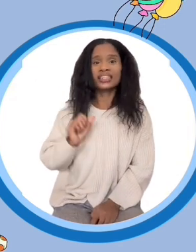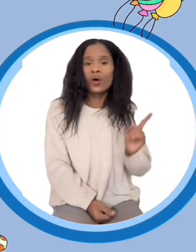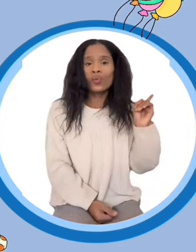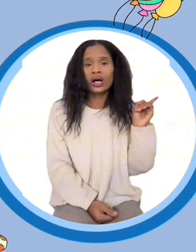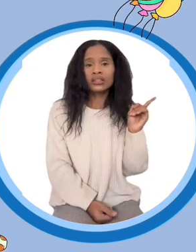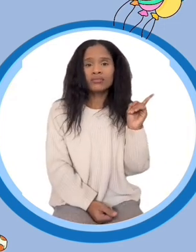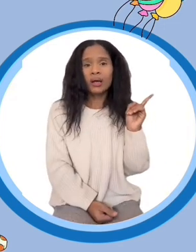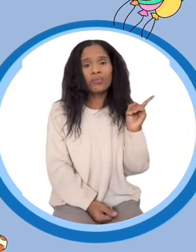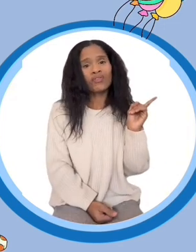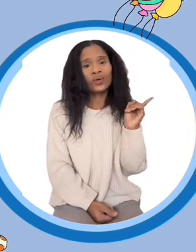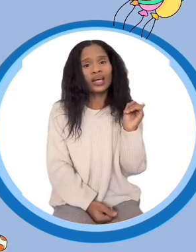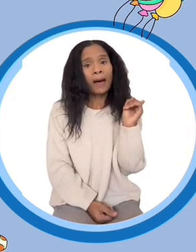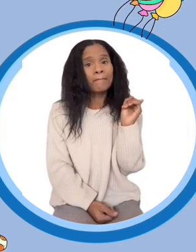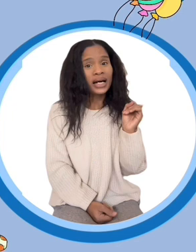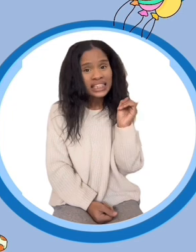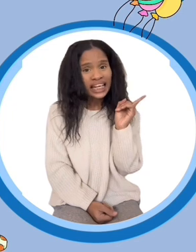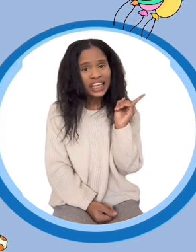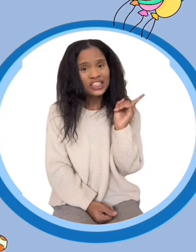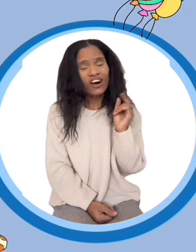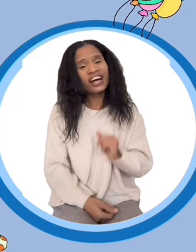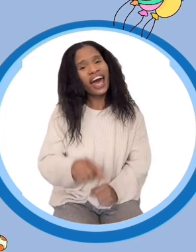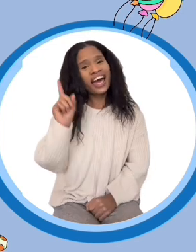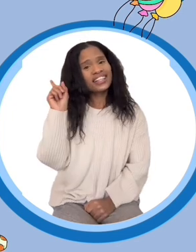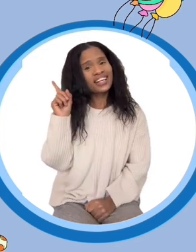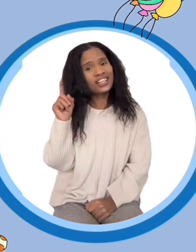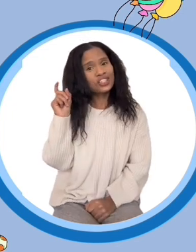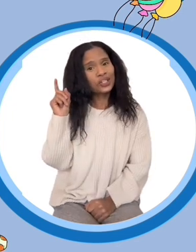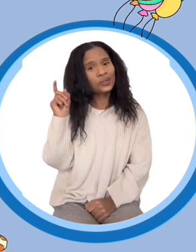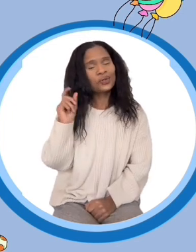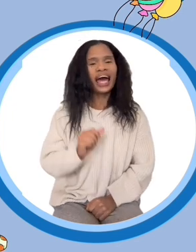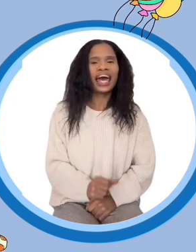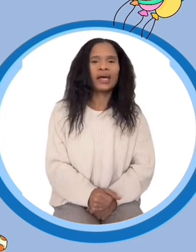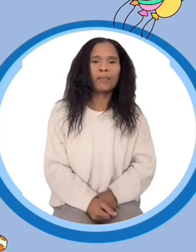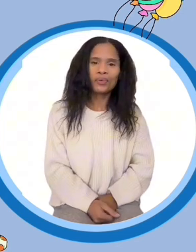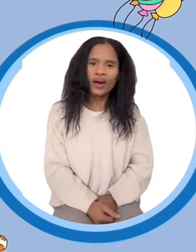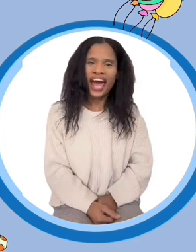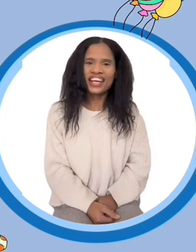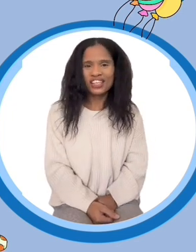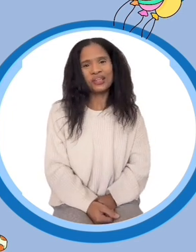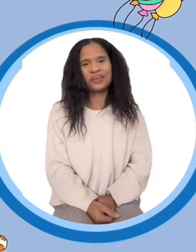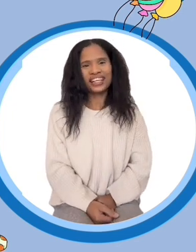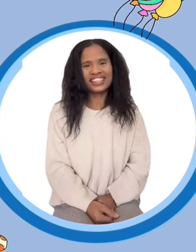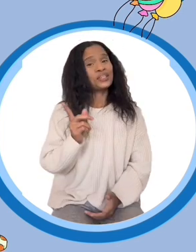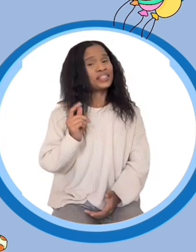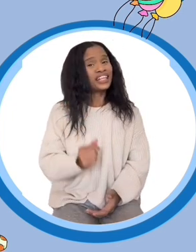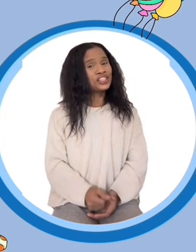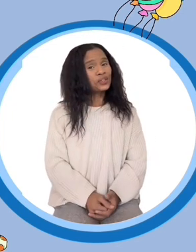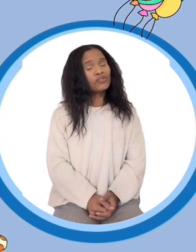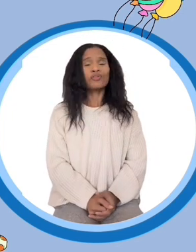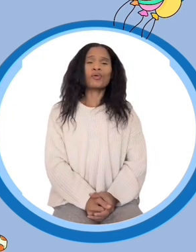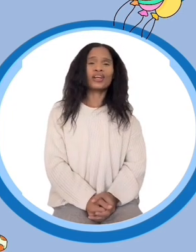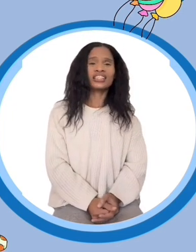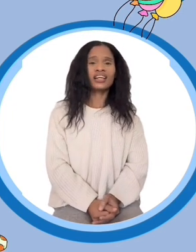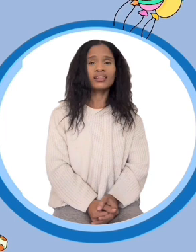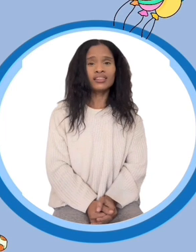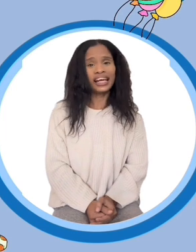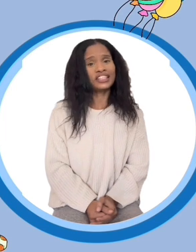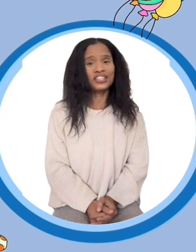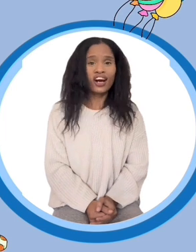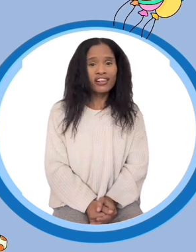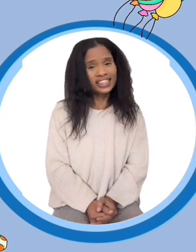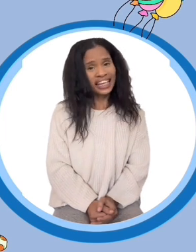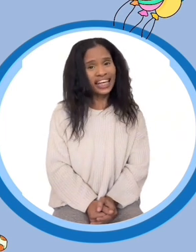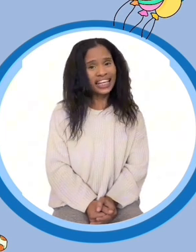songs. One, previewing Monday's song, and two, a brand new one. So stay tuned for Morning Circle.